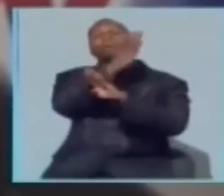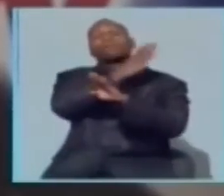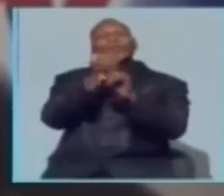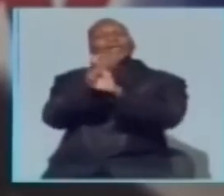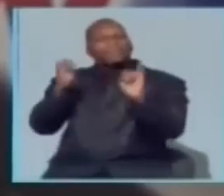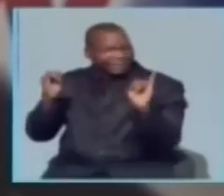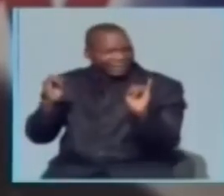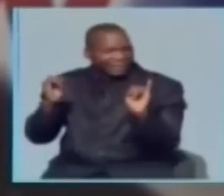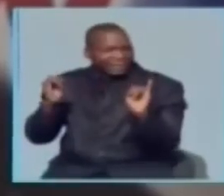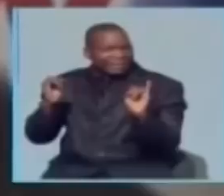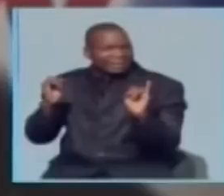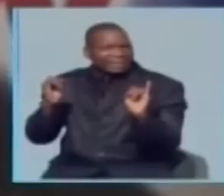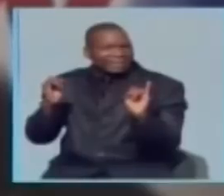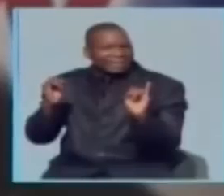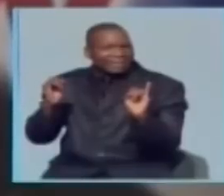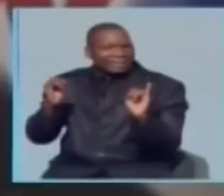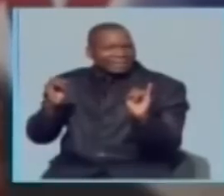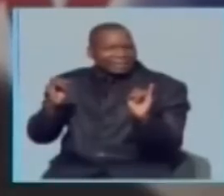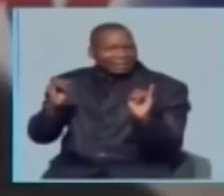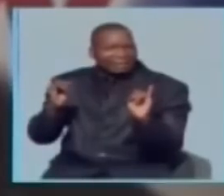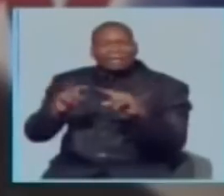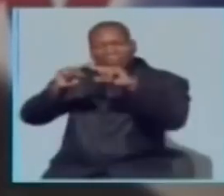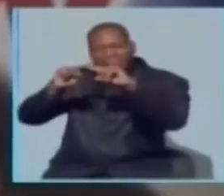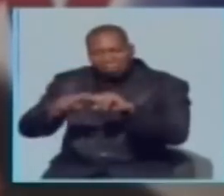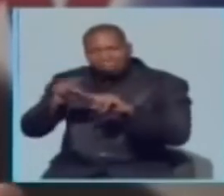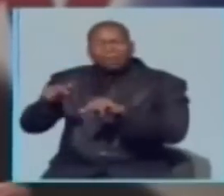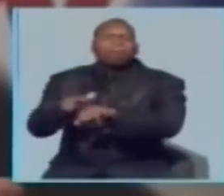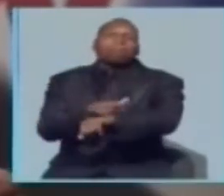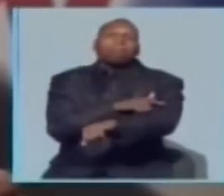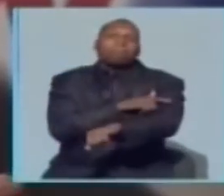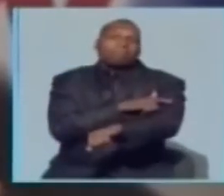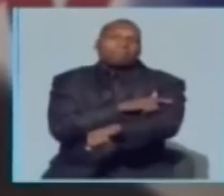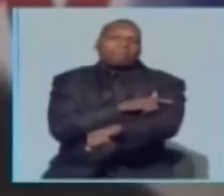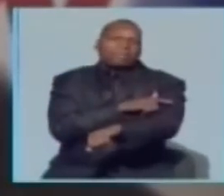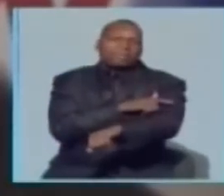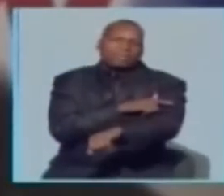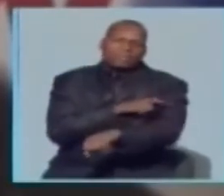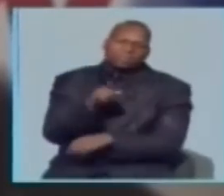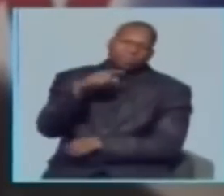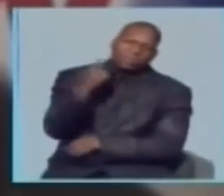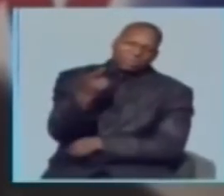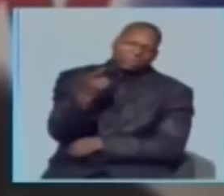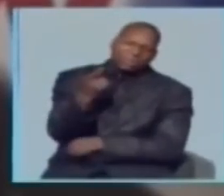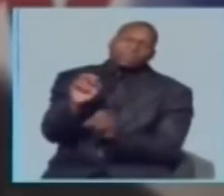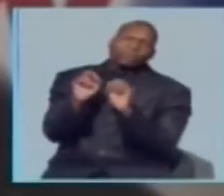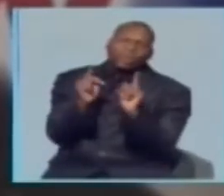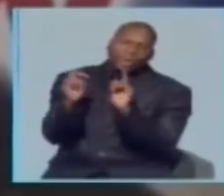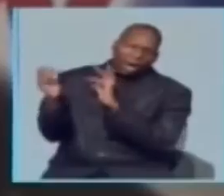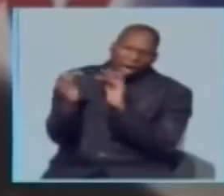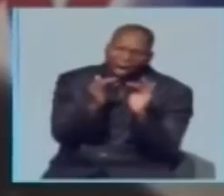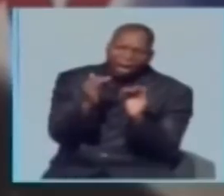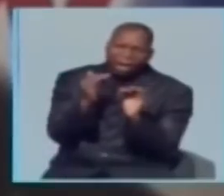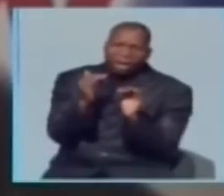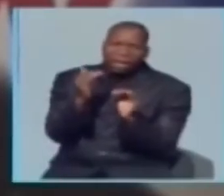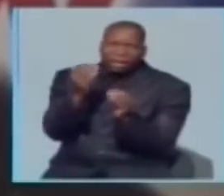leadership, and we've depended on that all along. Would you say that that argument is valid, that perhaps we're in a comfort